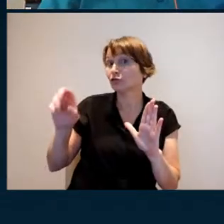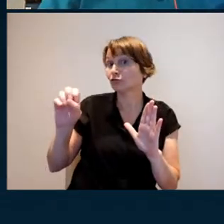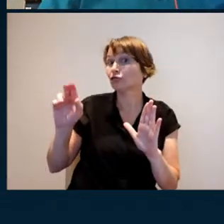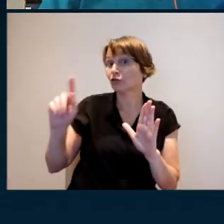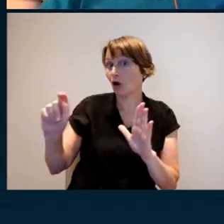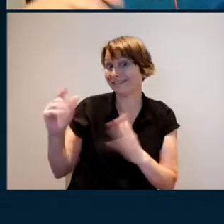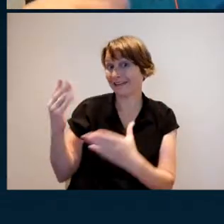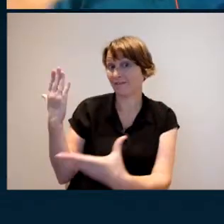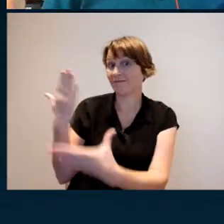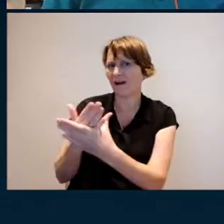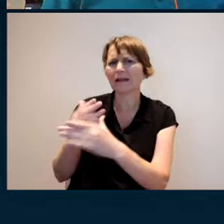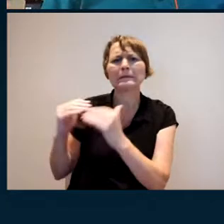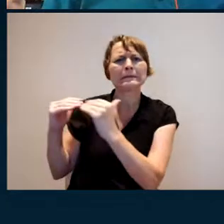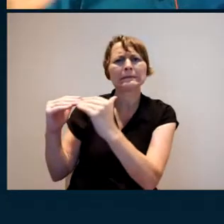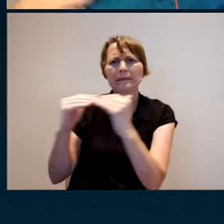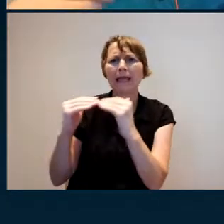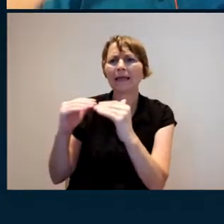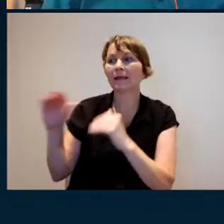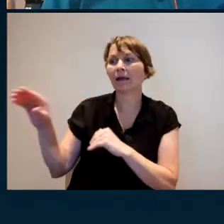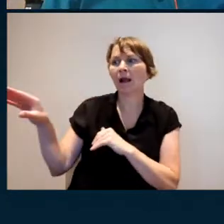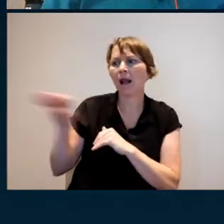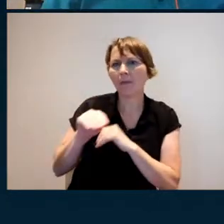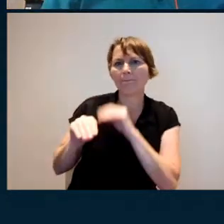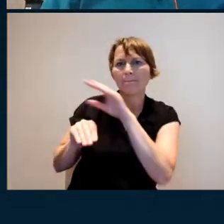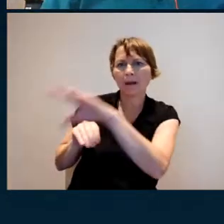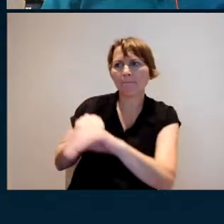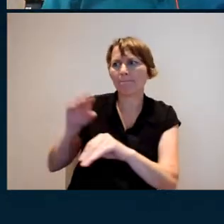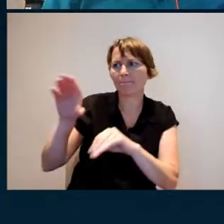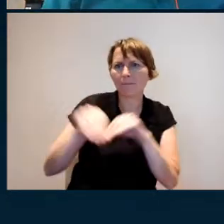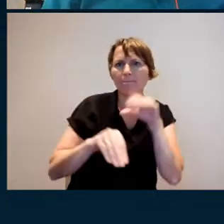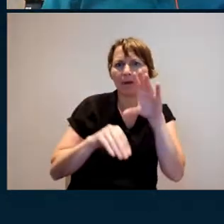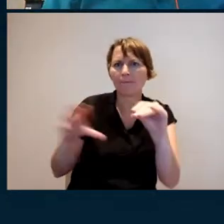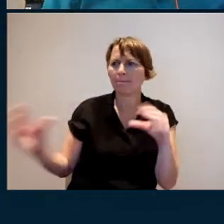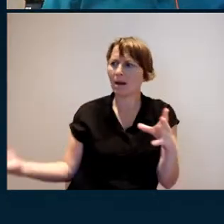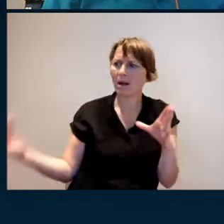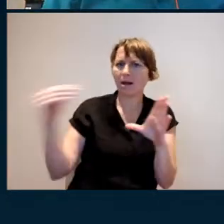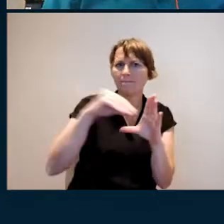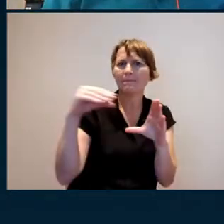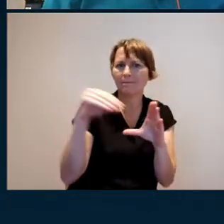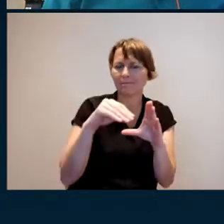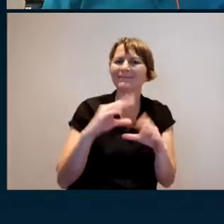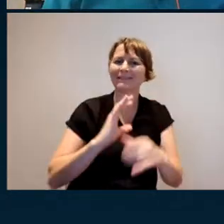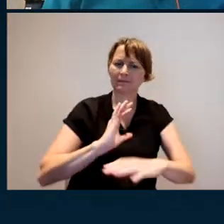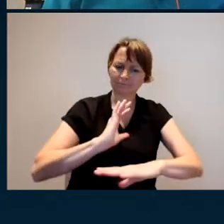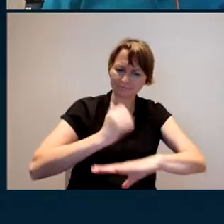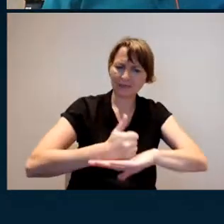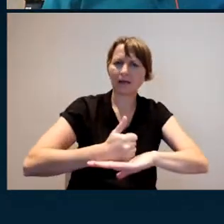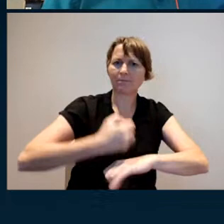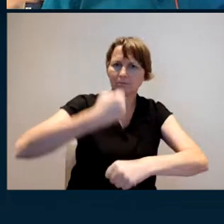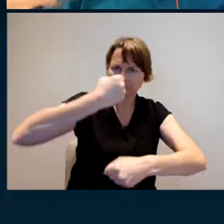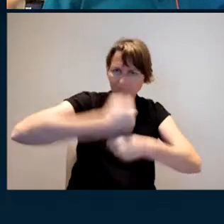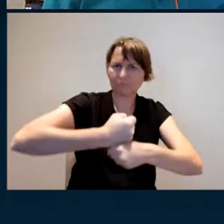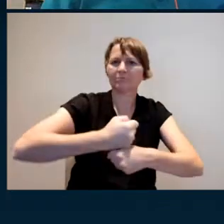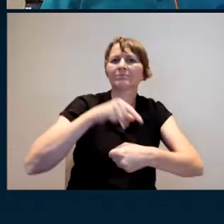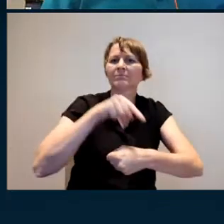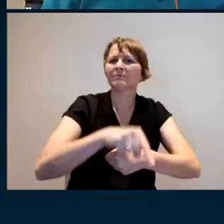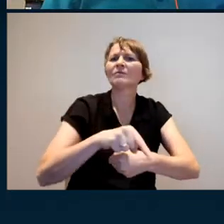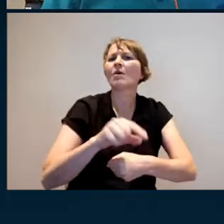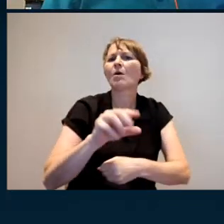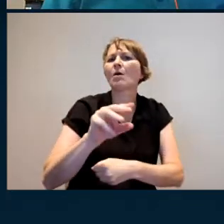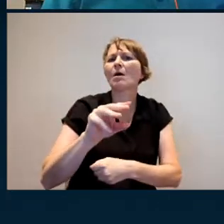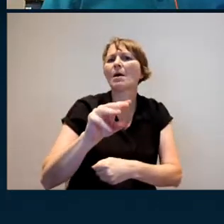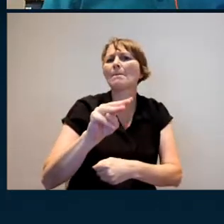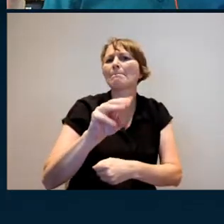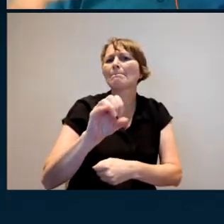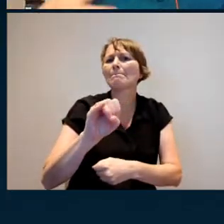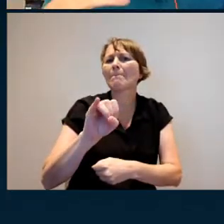application, it understands and kind of sets up your microservices stuff for you. So I can say .NET run,